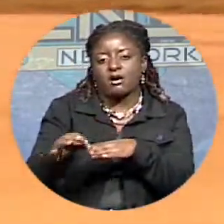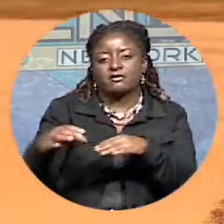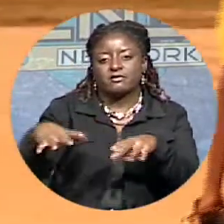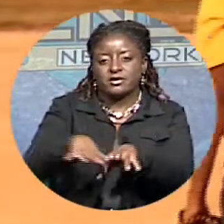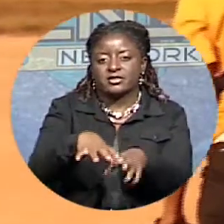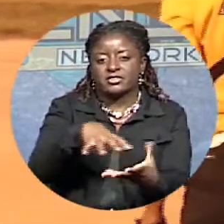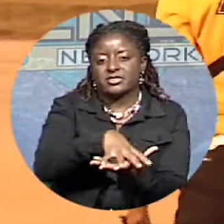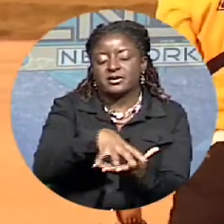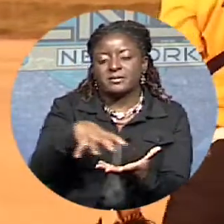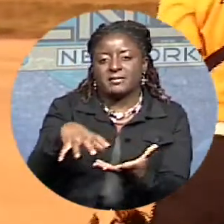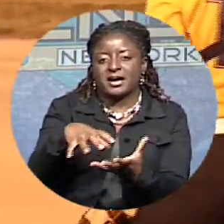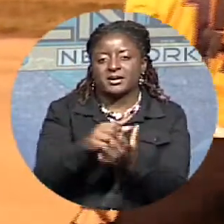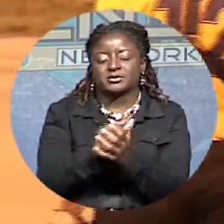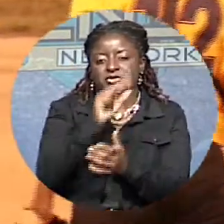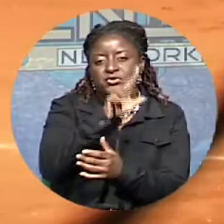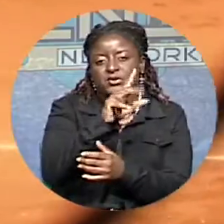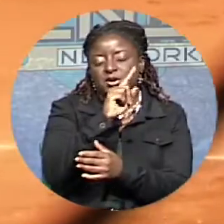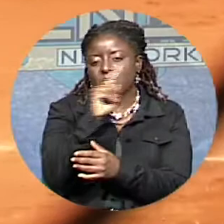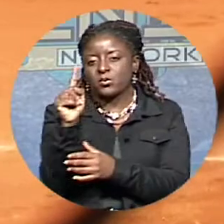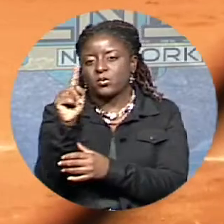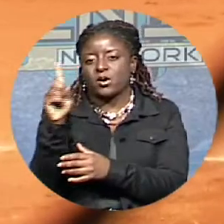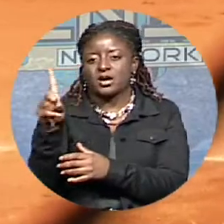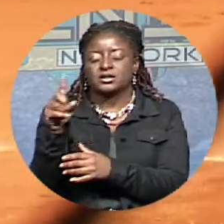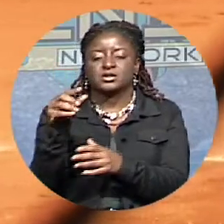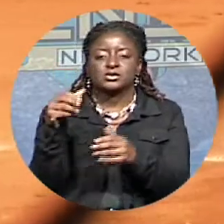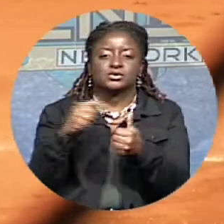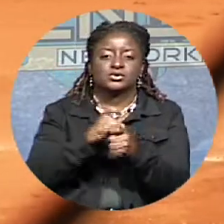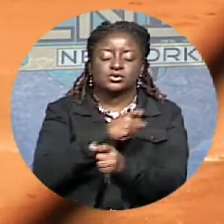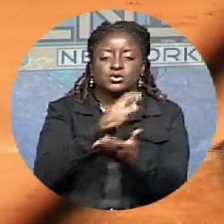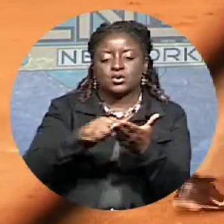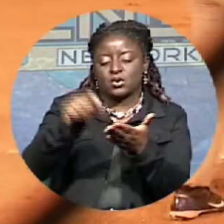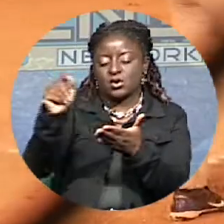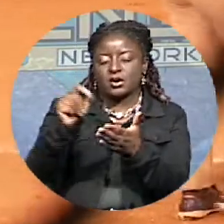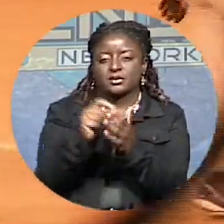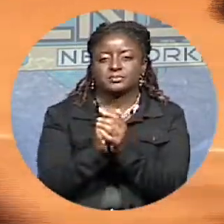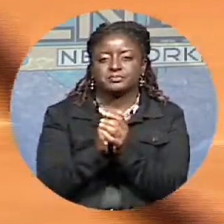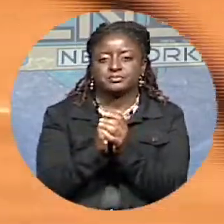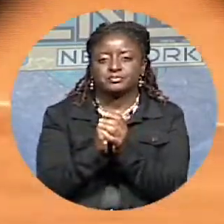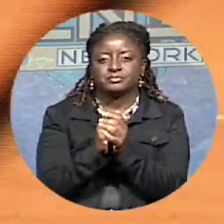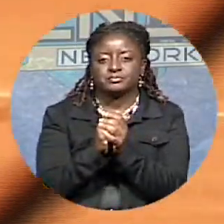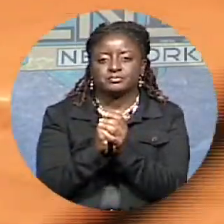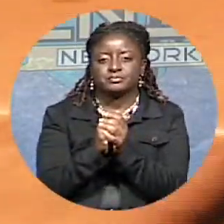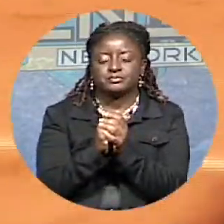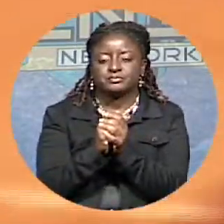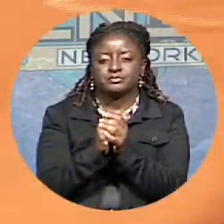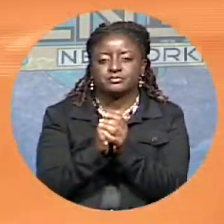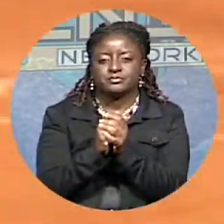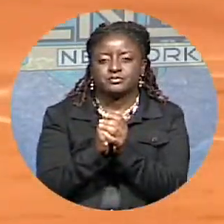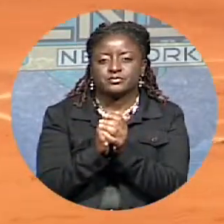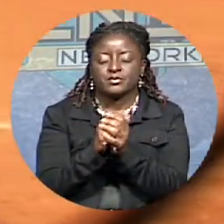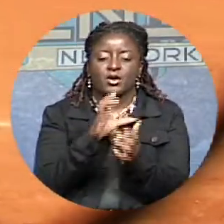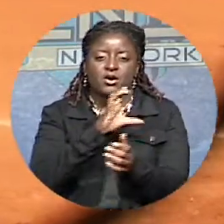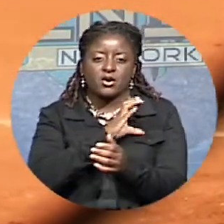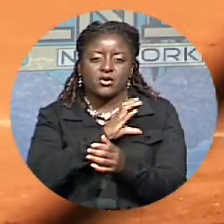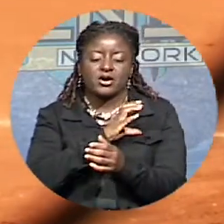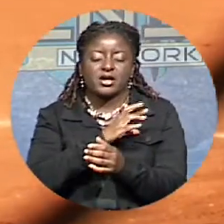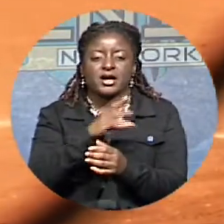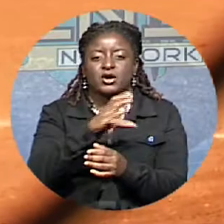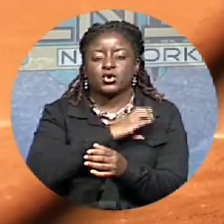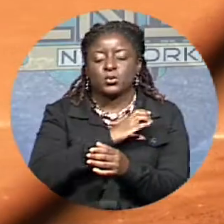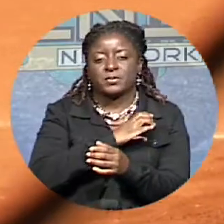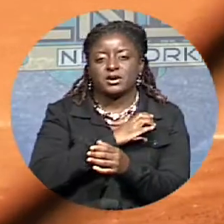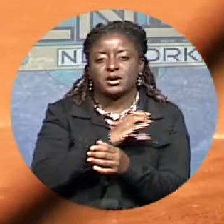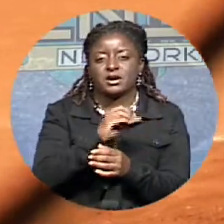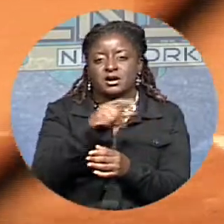in and 3 runs scored. Melinda Bastian was 1 for 4 with 3 runs batted in, while Takara Colley and Randall Cooper, they were both 1 for